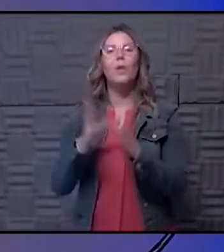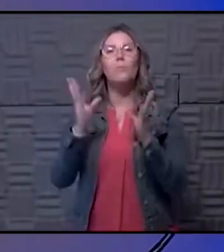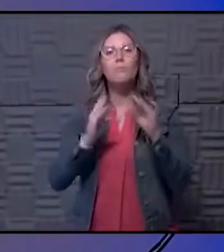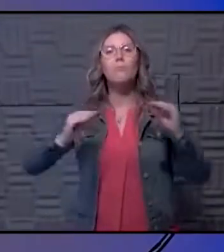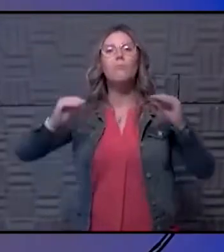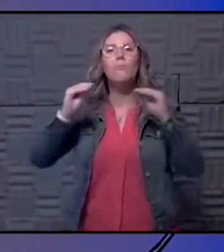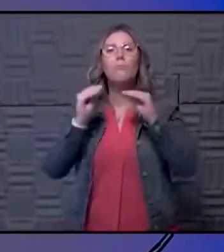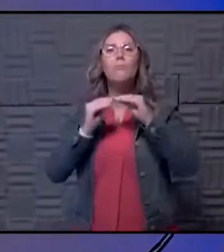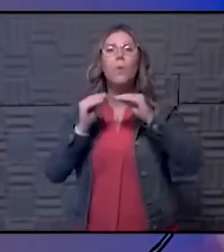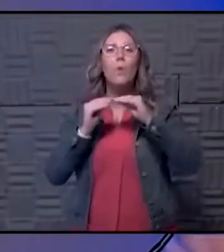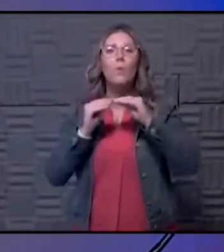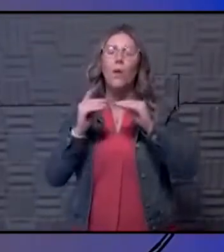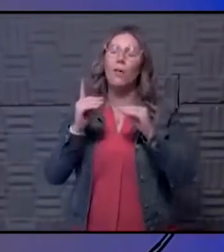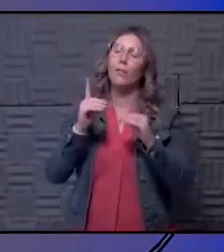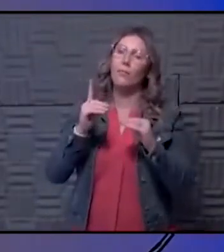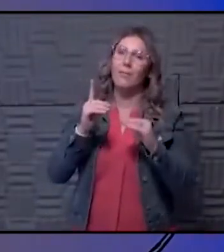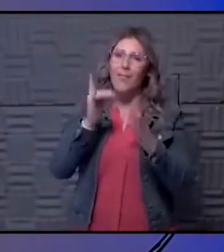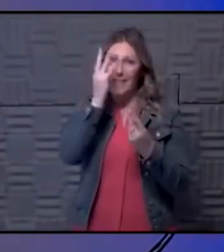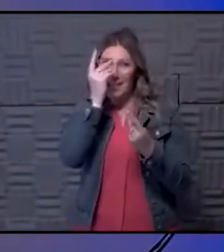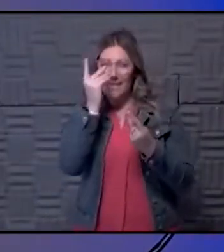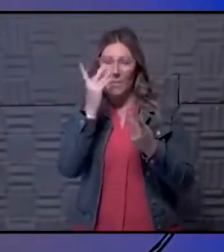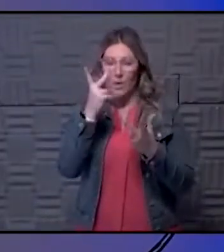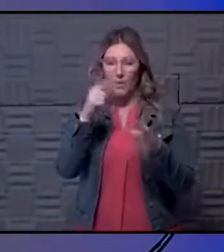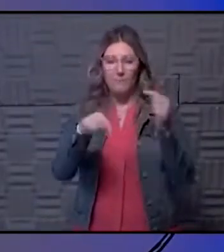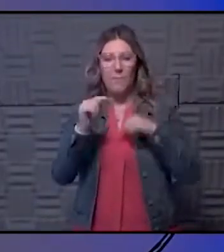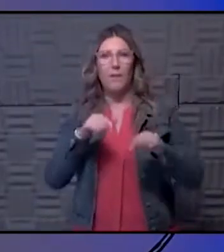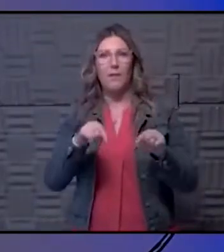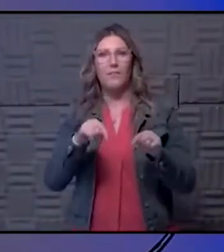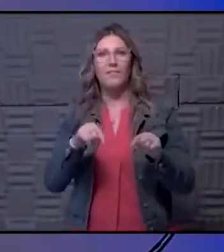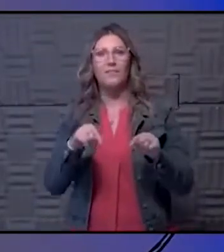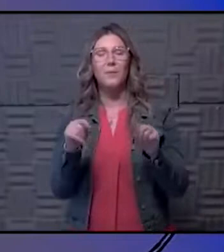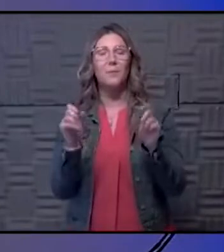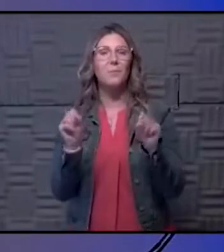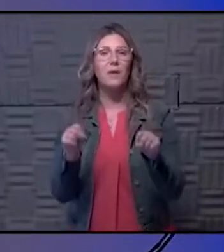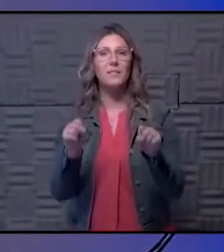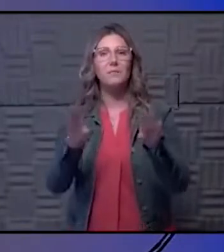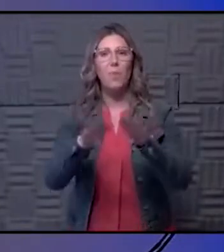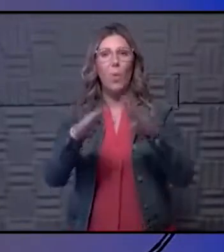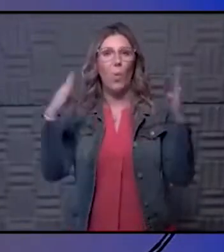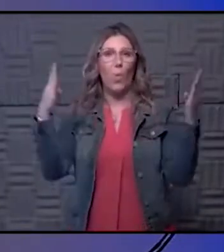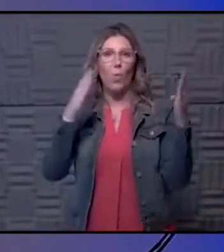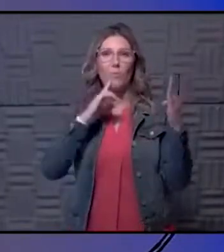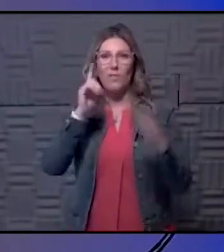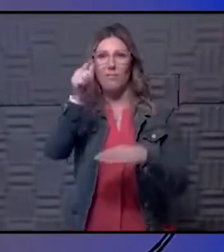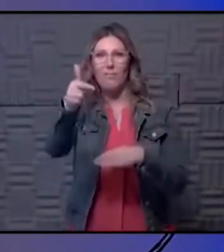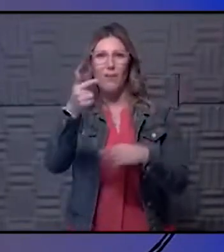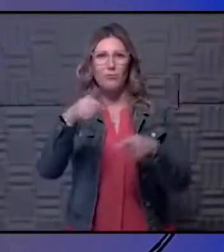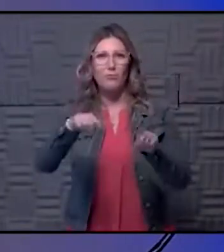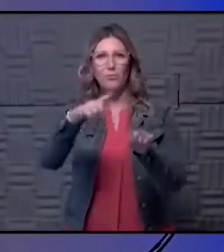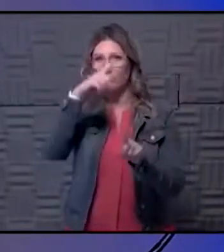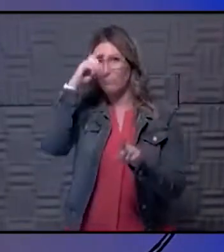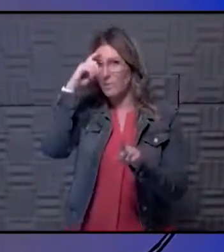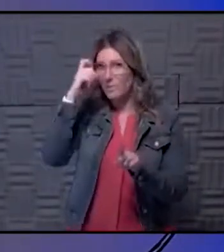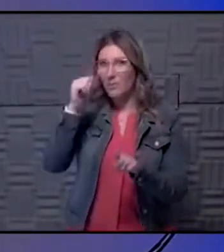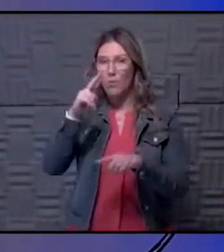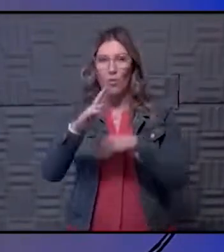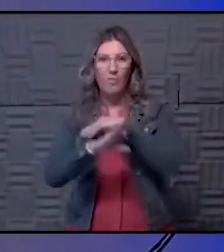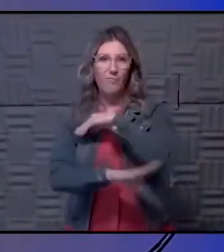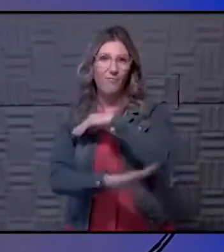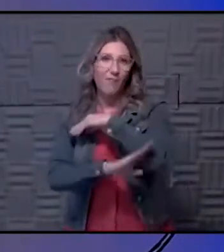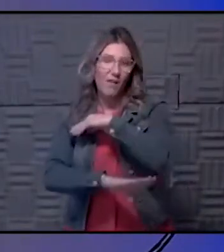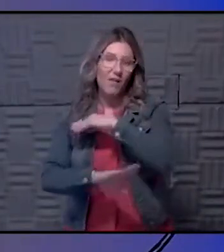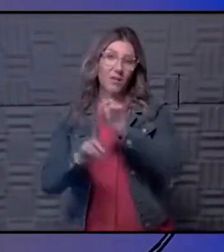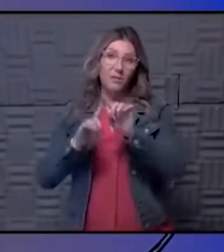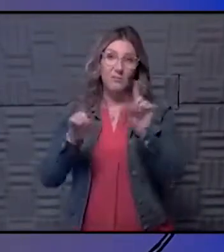more, well, we were thinking, actually, let me back up, we were thinking that we would perhaps open up later in the summer or into the fall, but